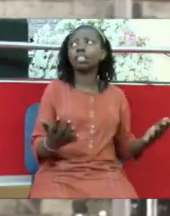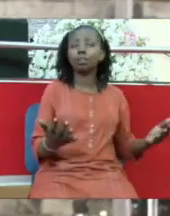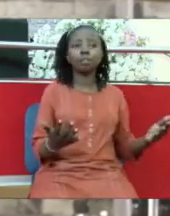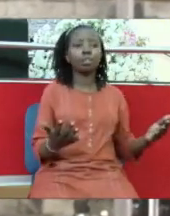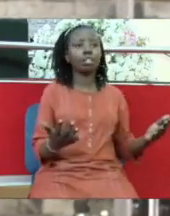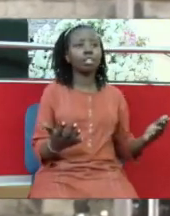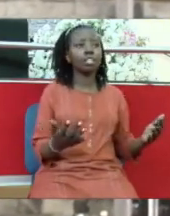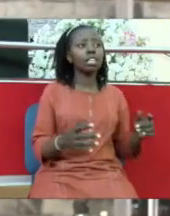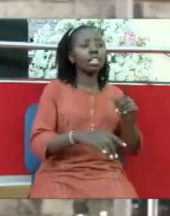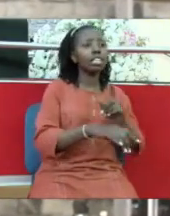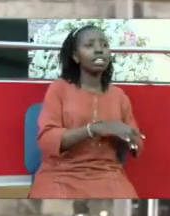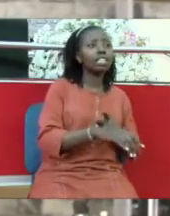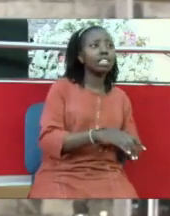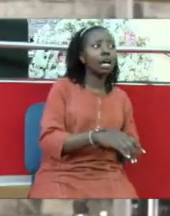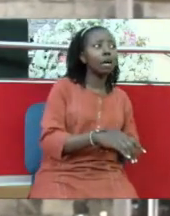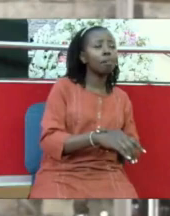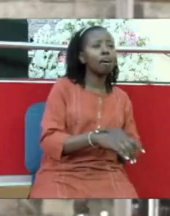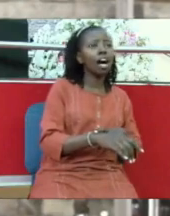is when they got manna.